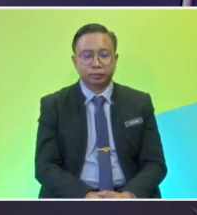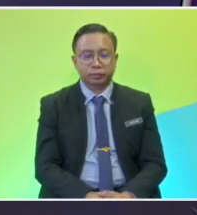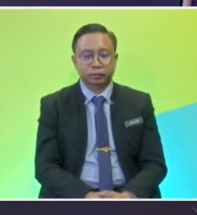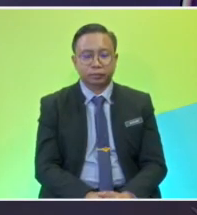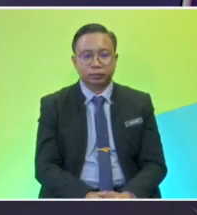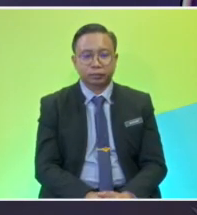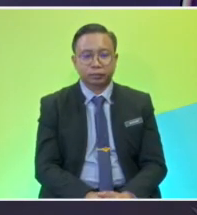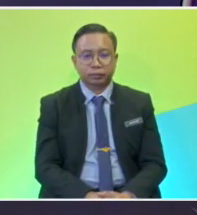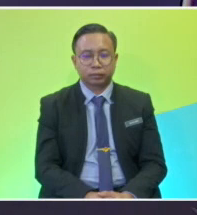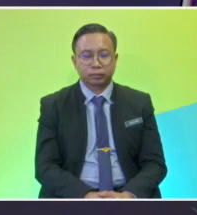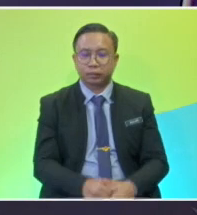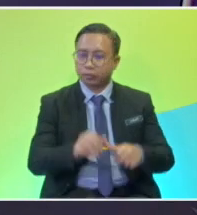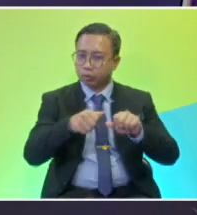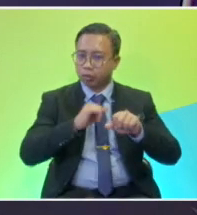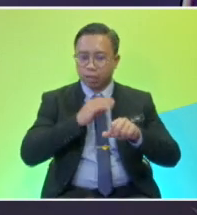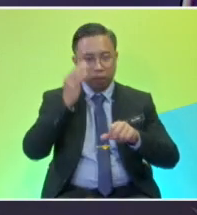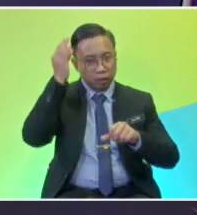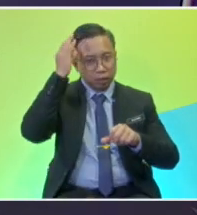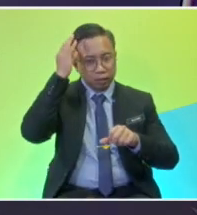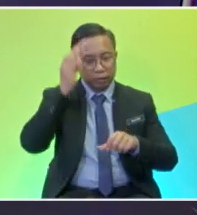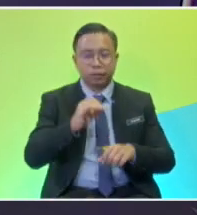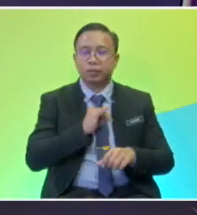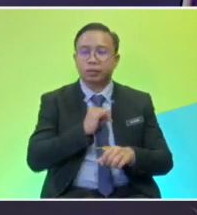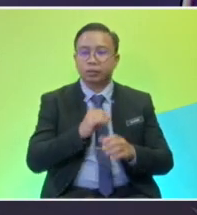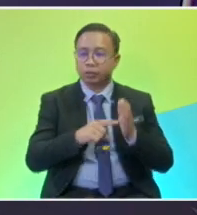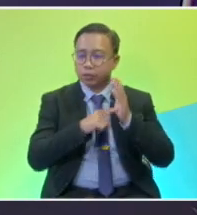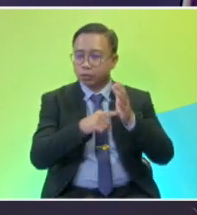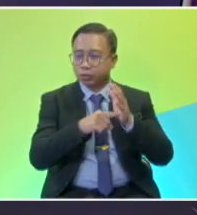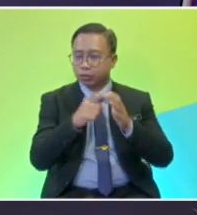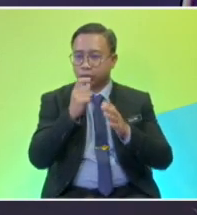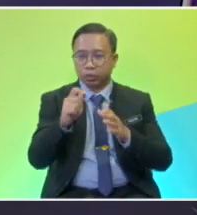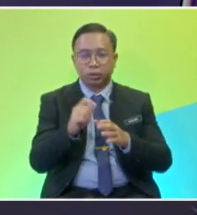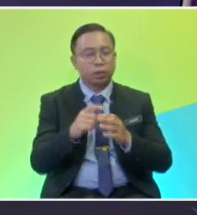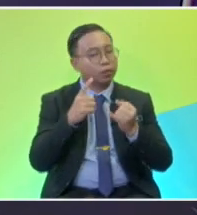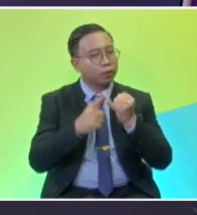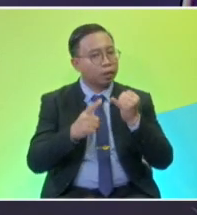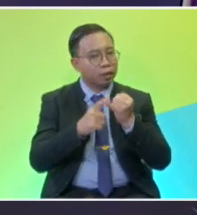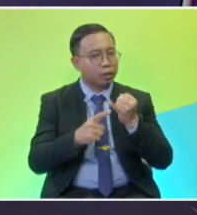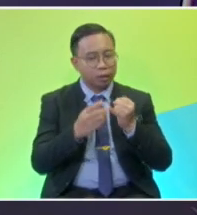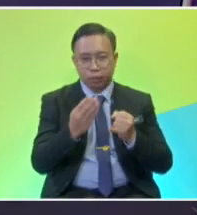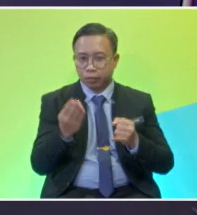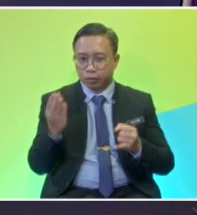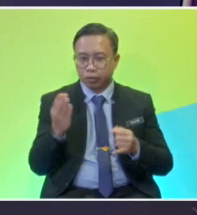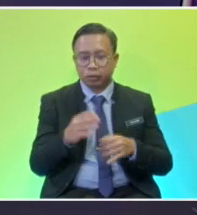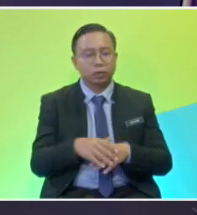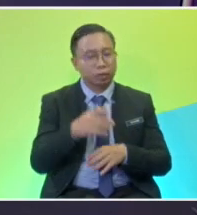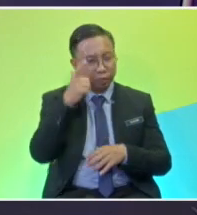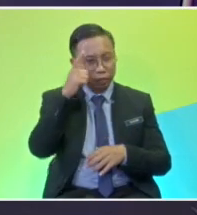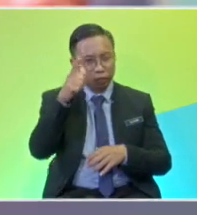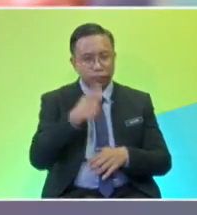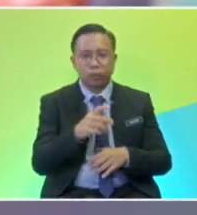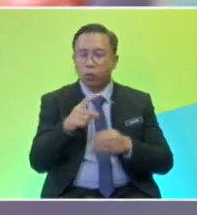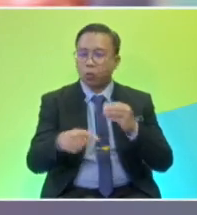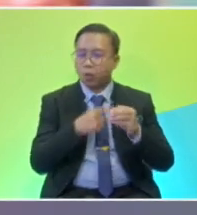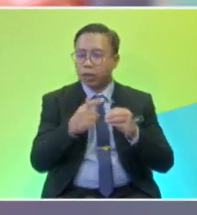Right. So I think I'm going to show the final product, how it actually looks when